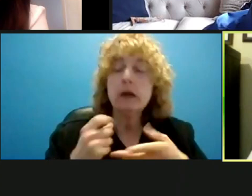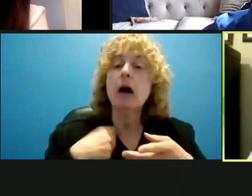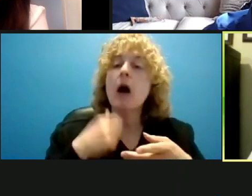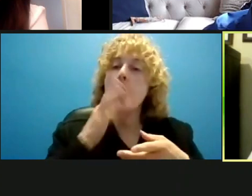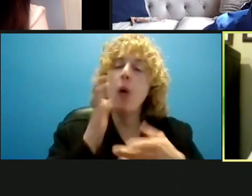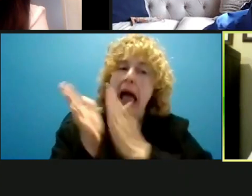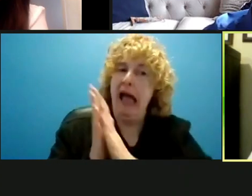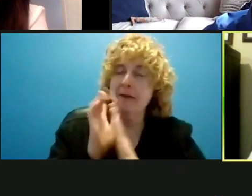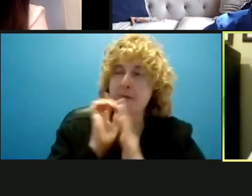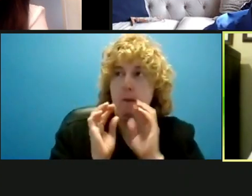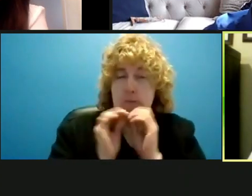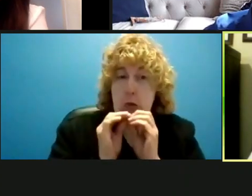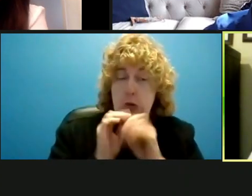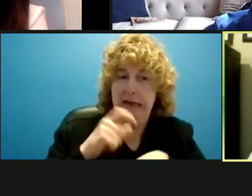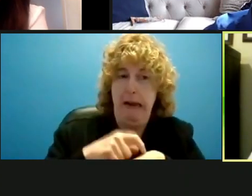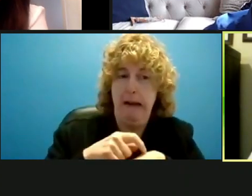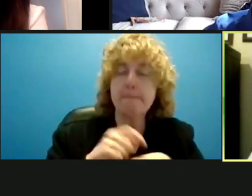time.